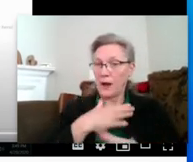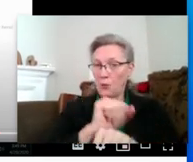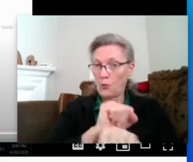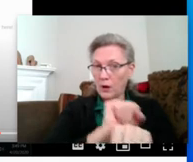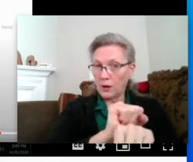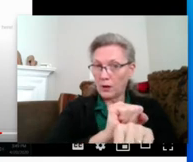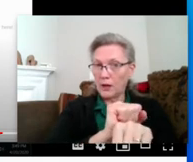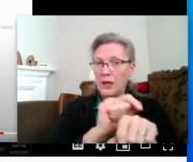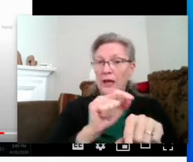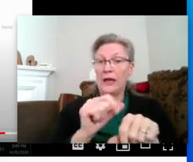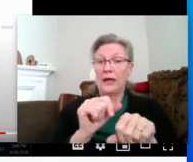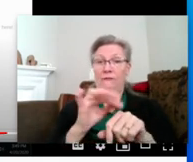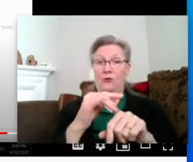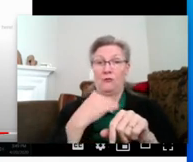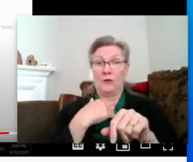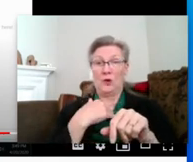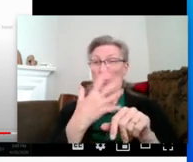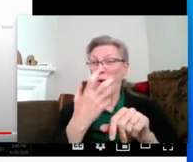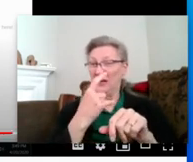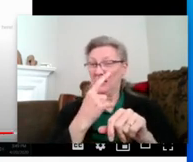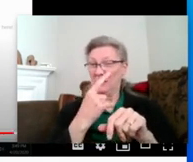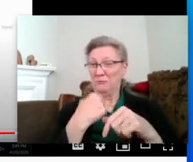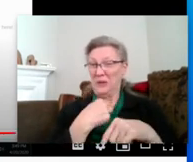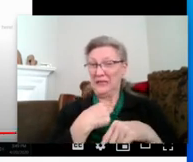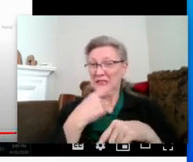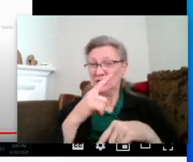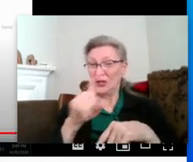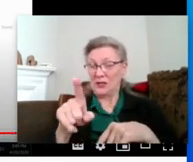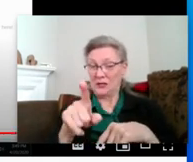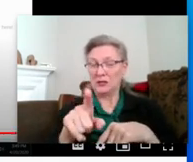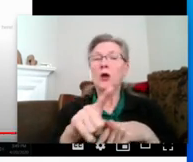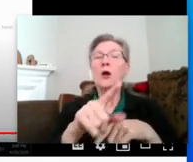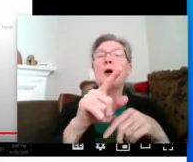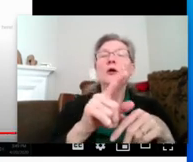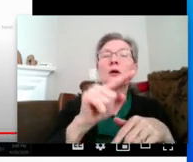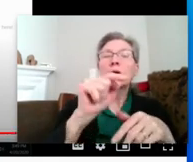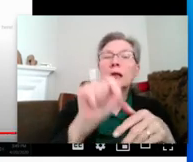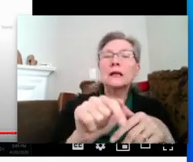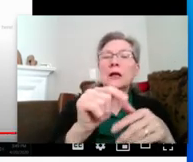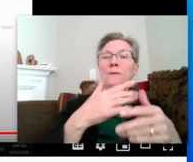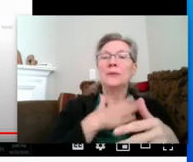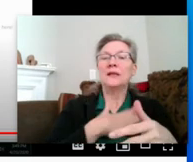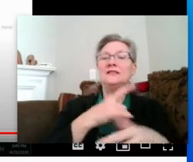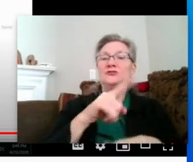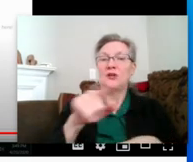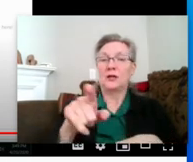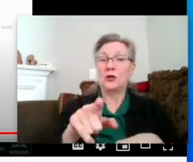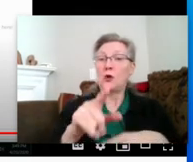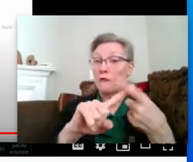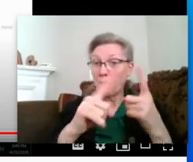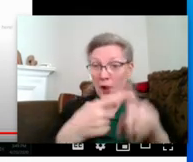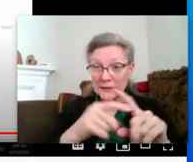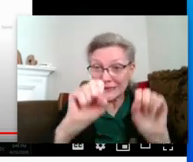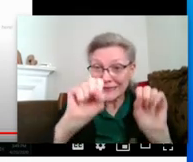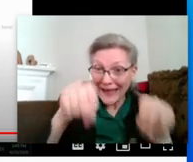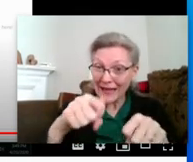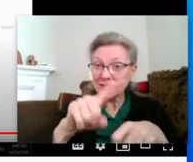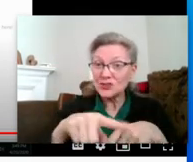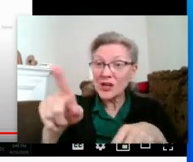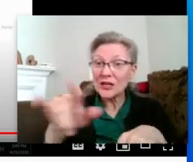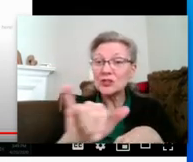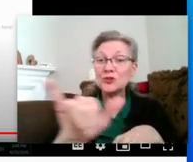If you think you've got it but you want someone to check it out, you can push please check. Your peers are able to help you, so your peers might see that you need